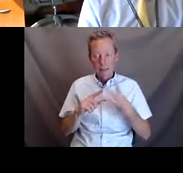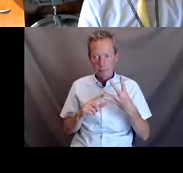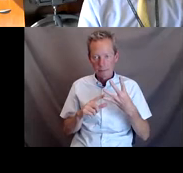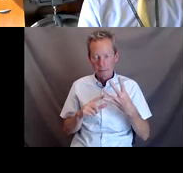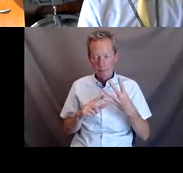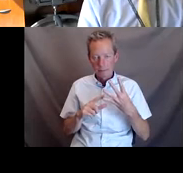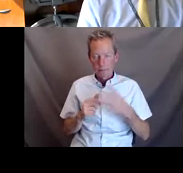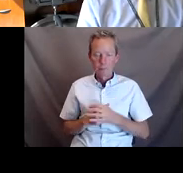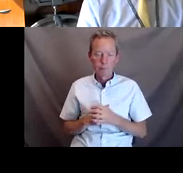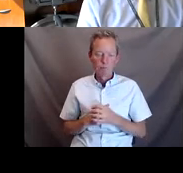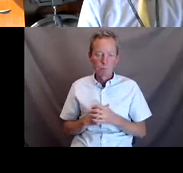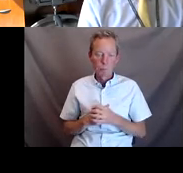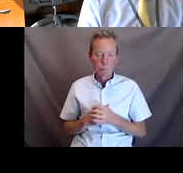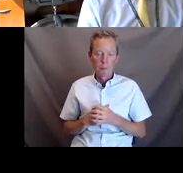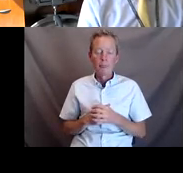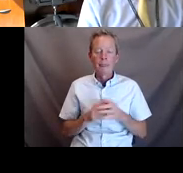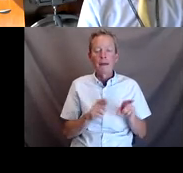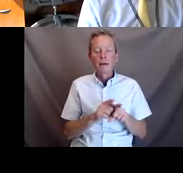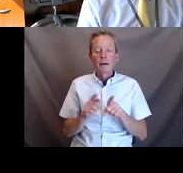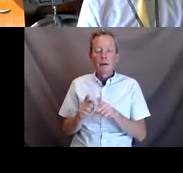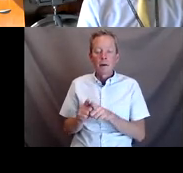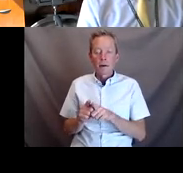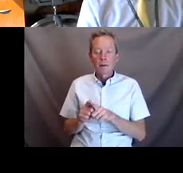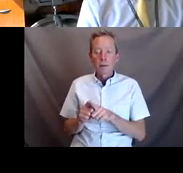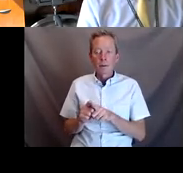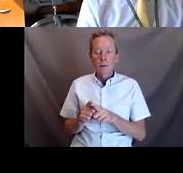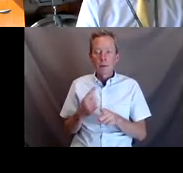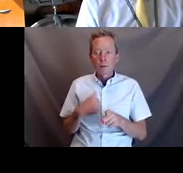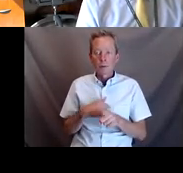your reference. We've also been